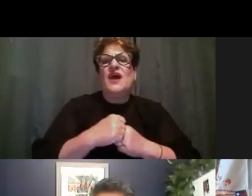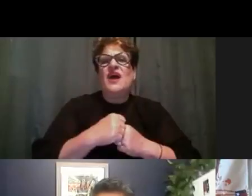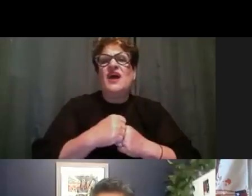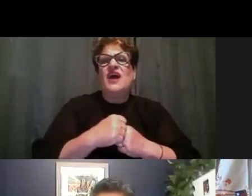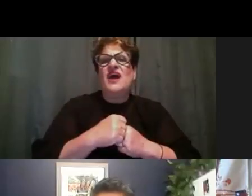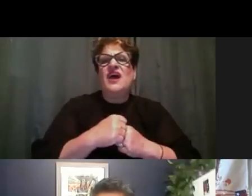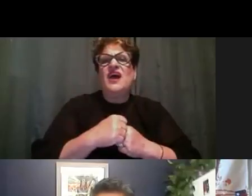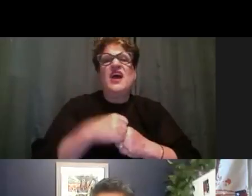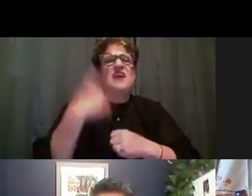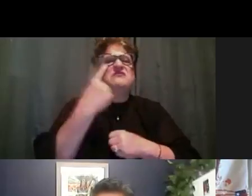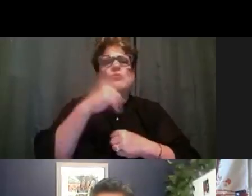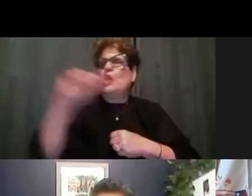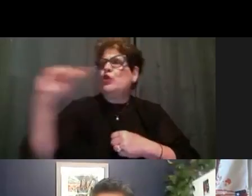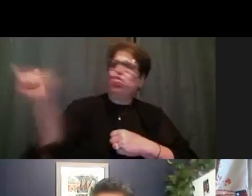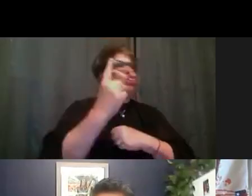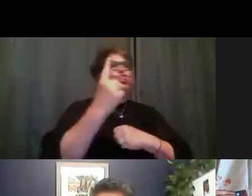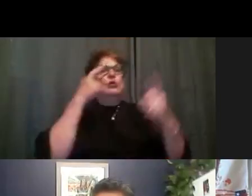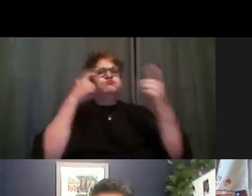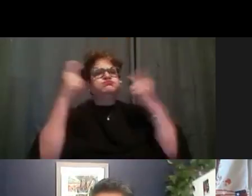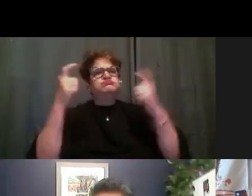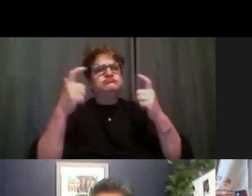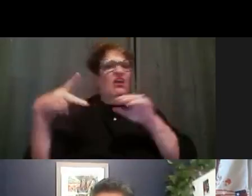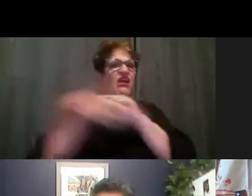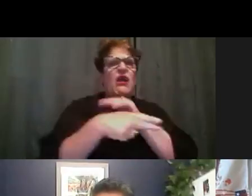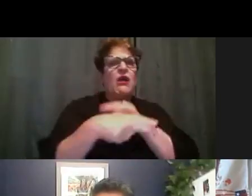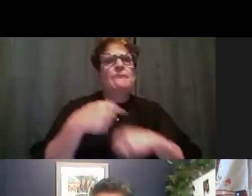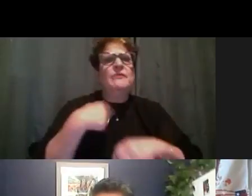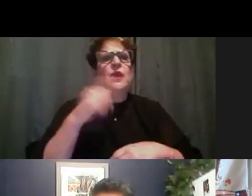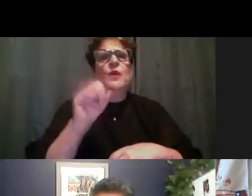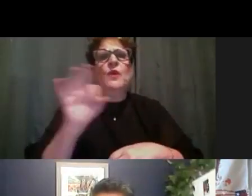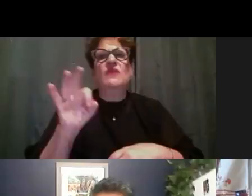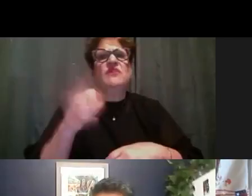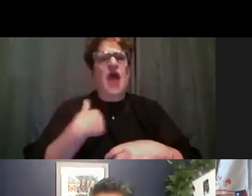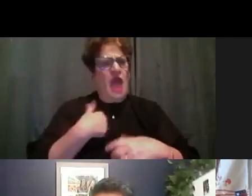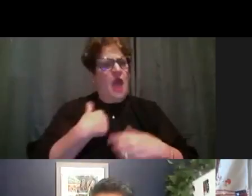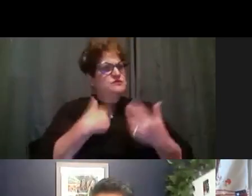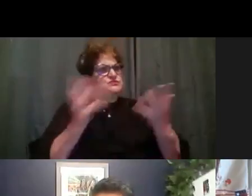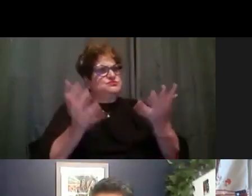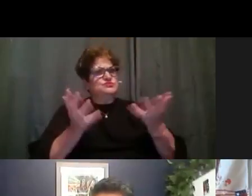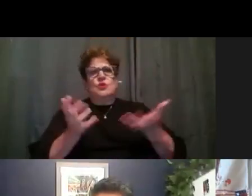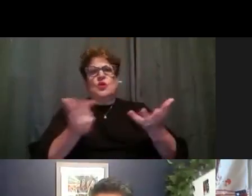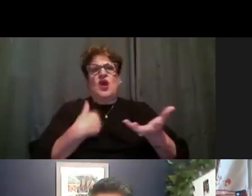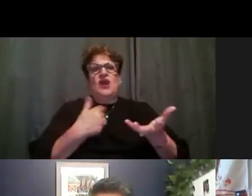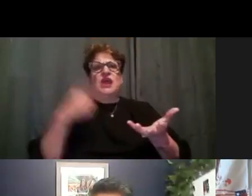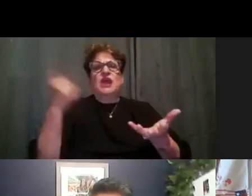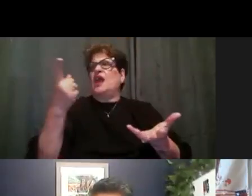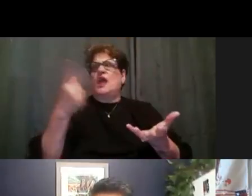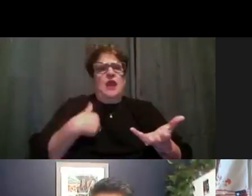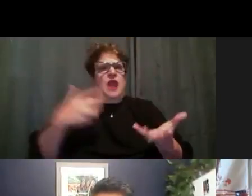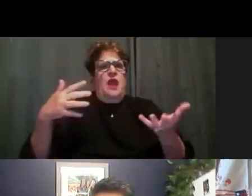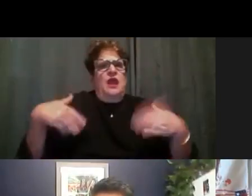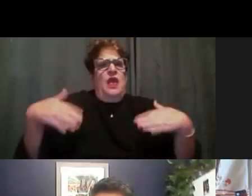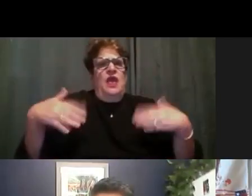somebody cut me off from a conversation that I was having with